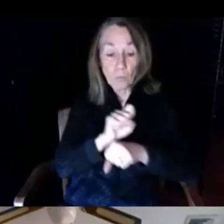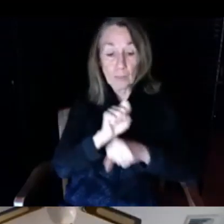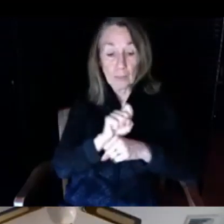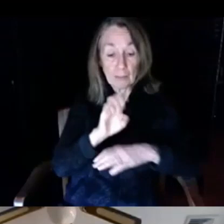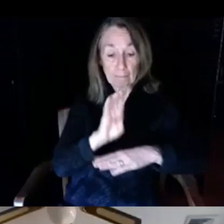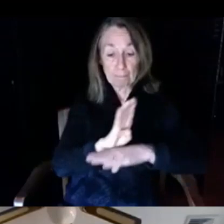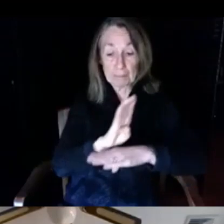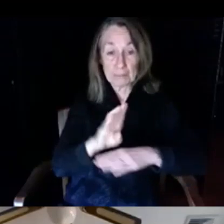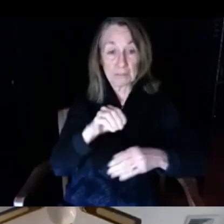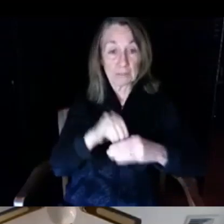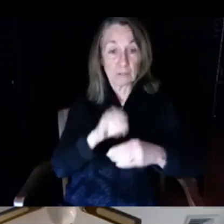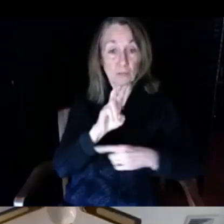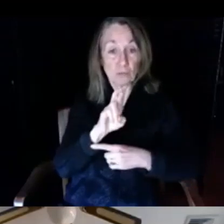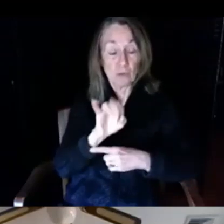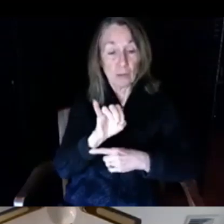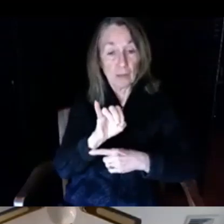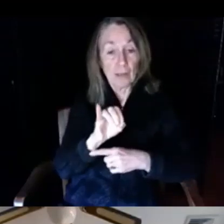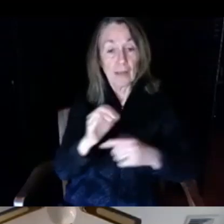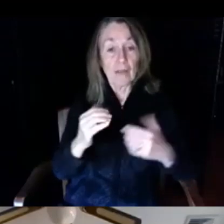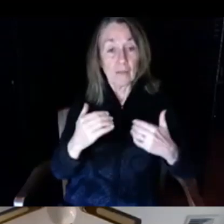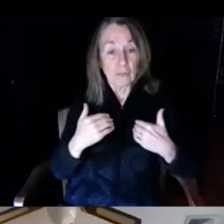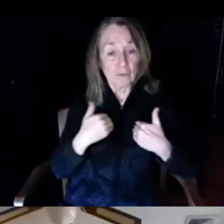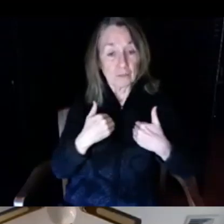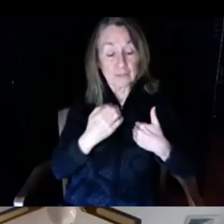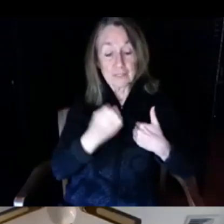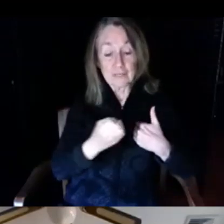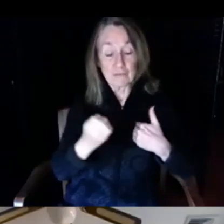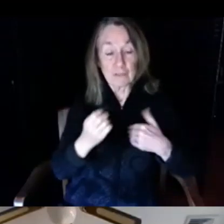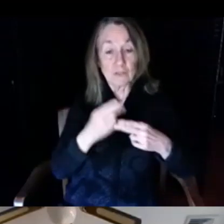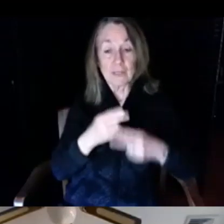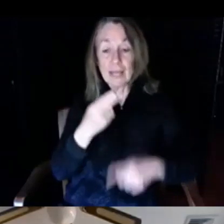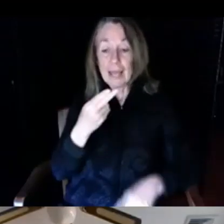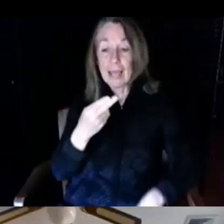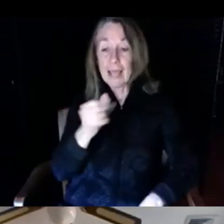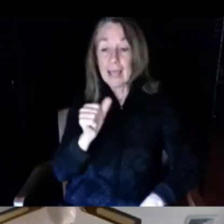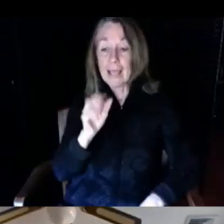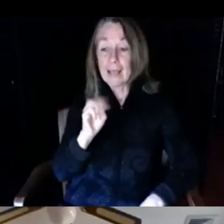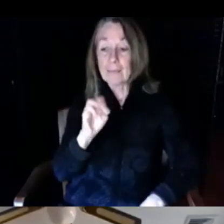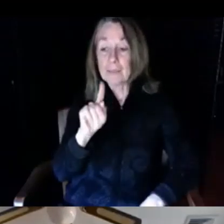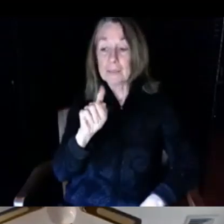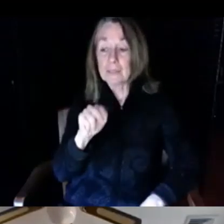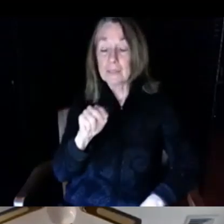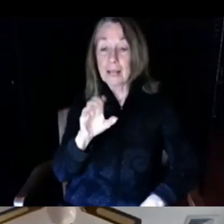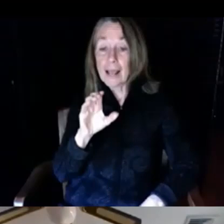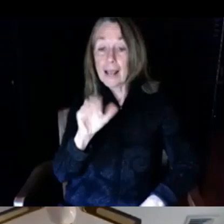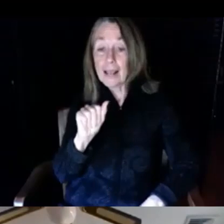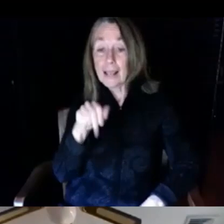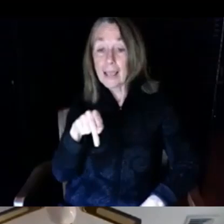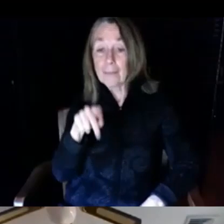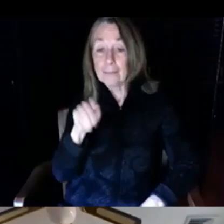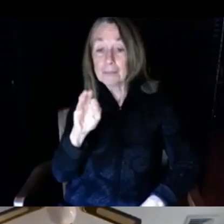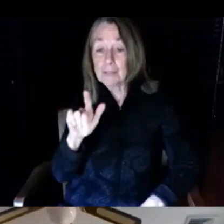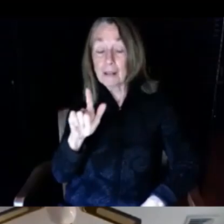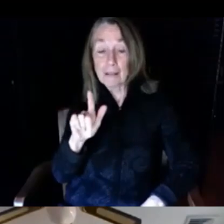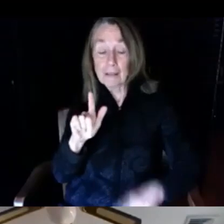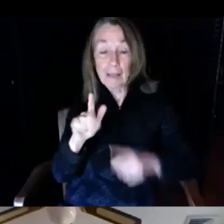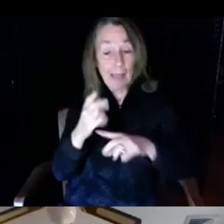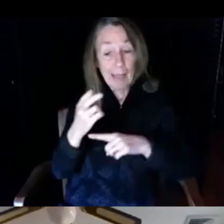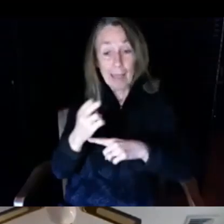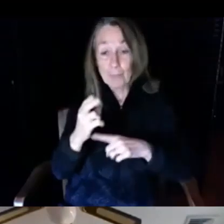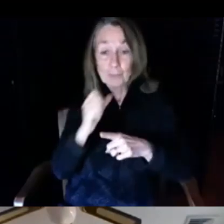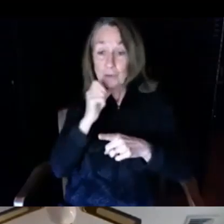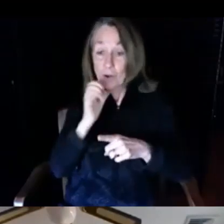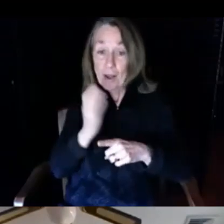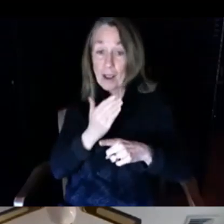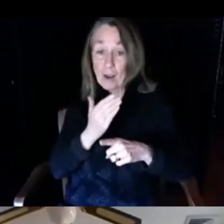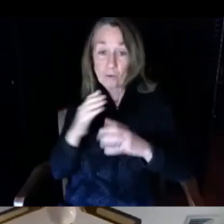in Rhode Island that there is a device called a Hamilton Captel for Business. Hamilton is not our relay